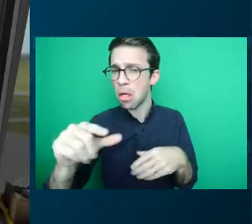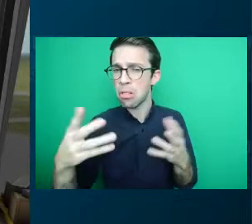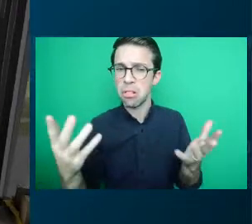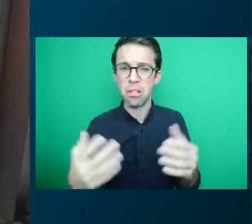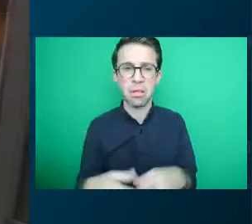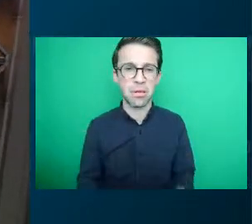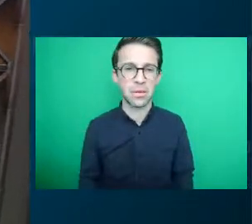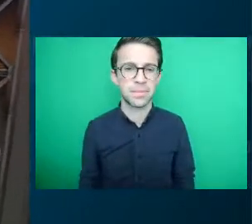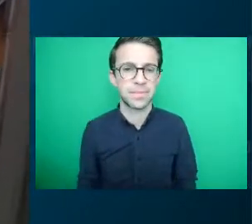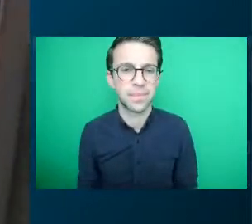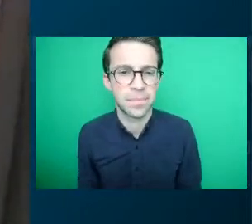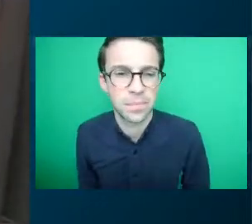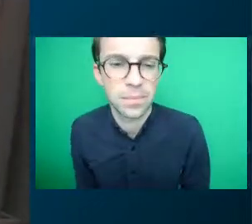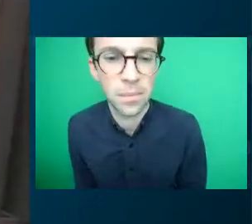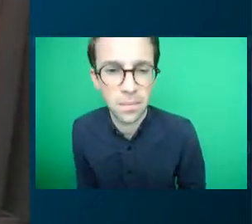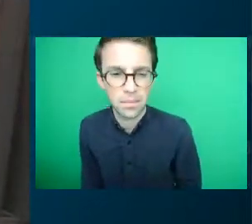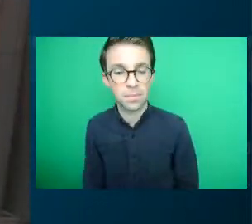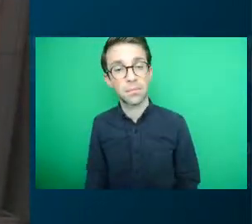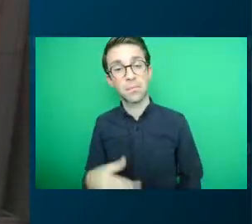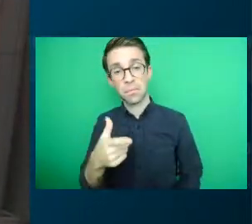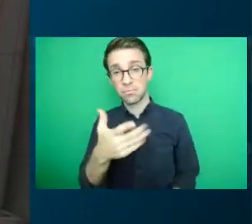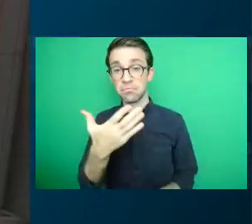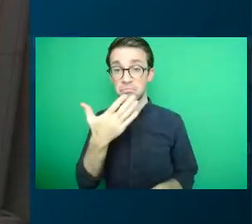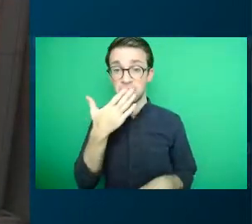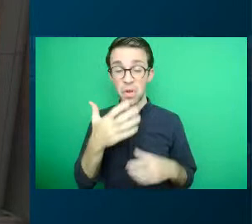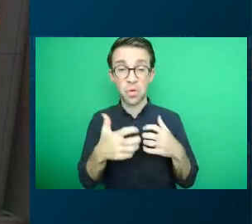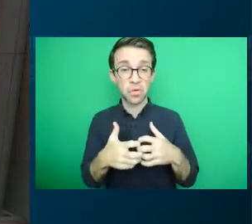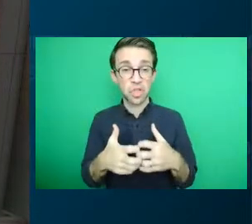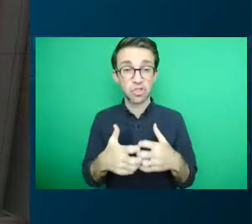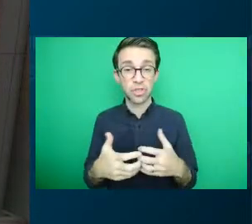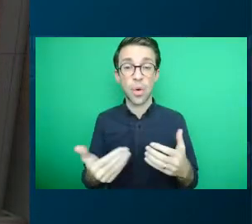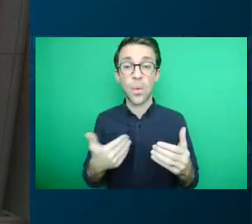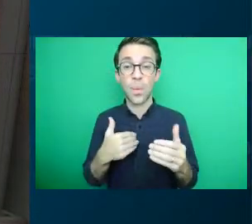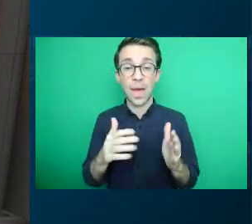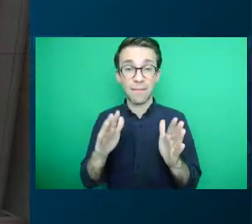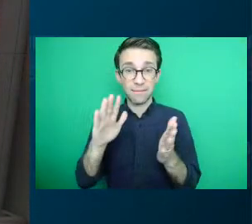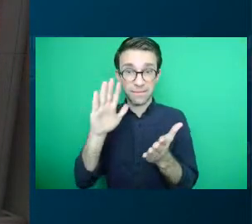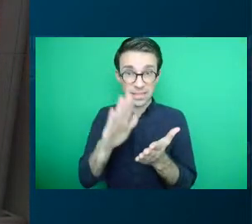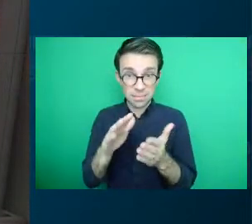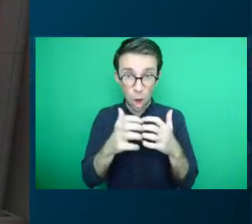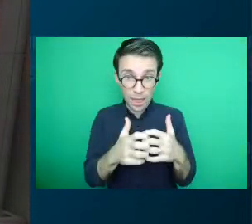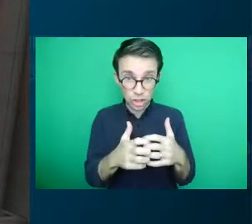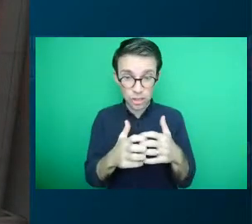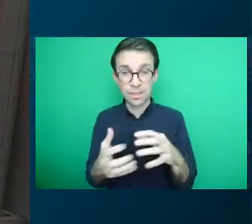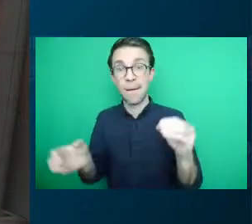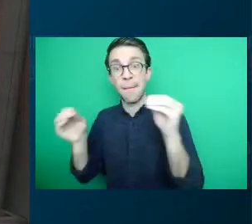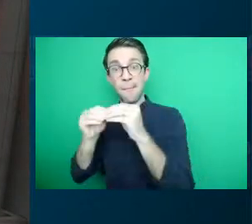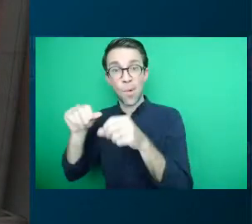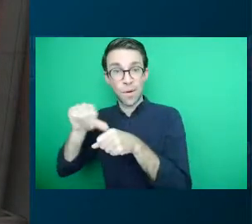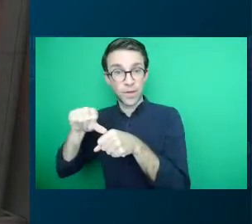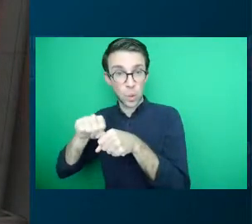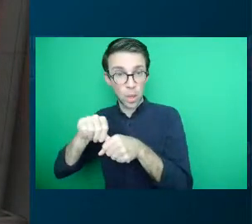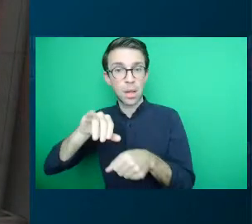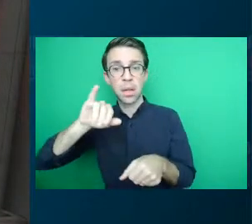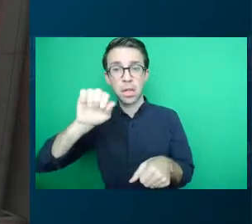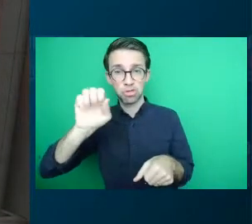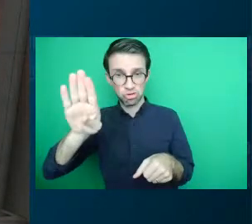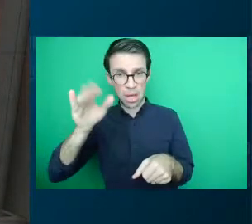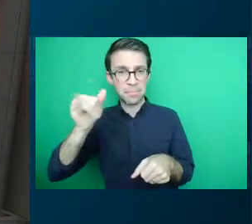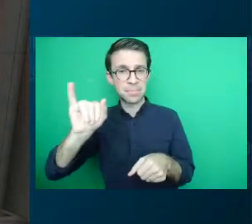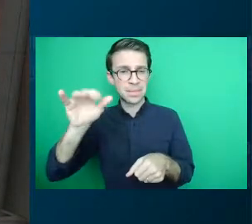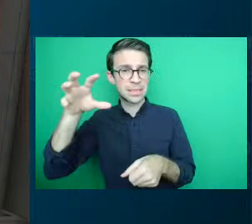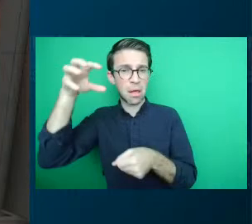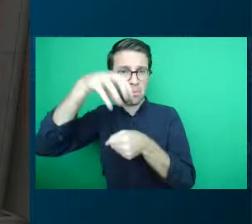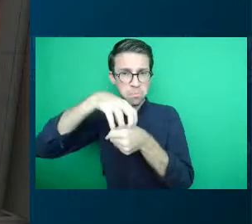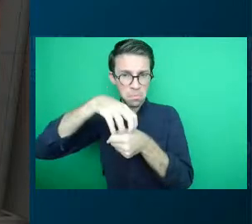use that engine right there. That looks like a good engine. So now we have a smaller engine, and we have a bigger fuel tank. We still have Jeb. What can I put on